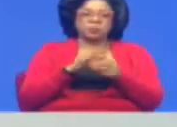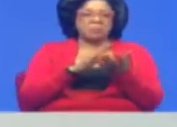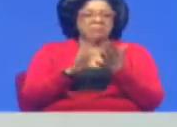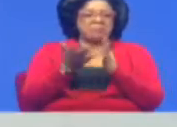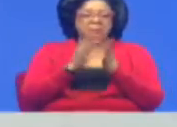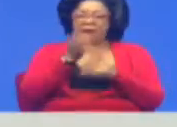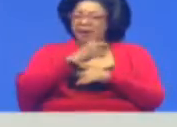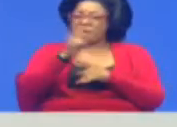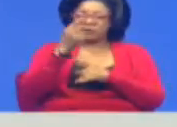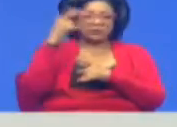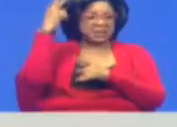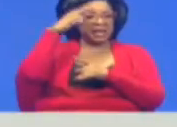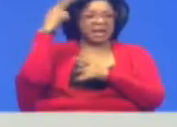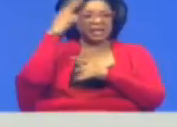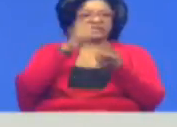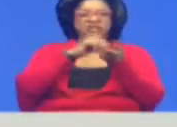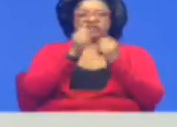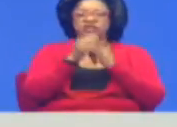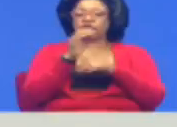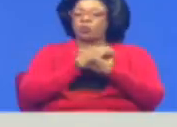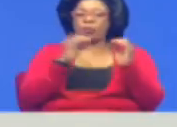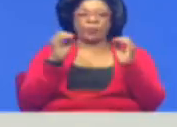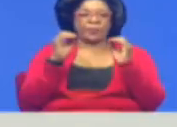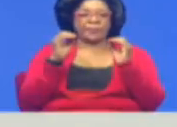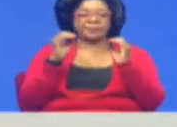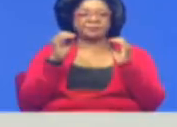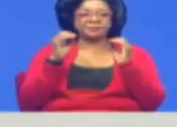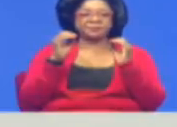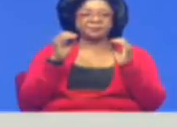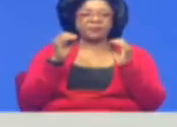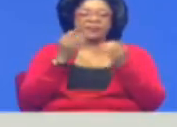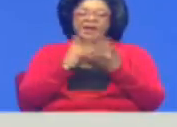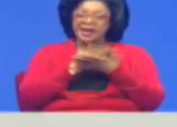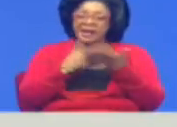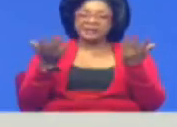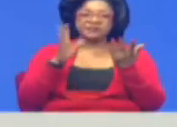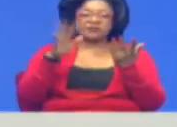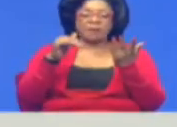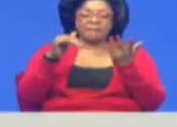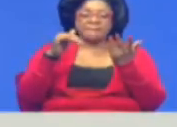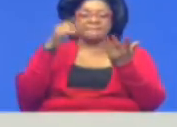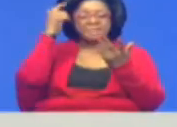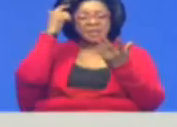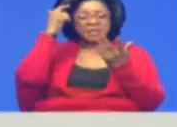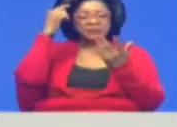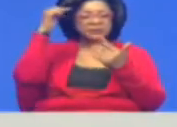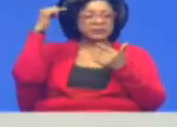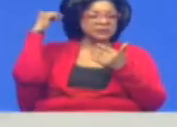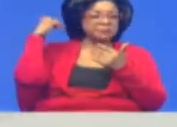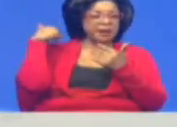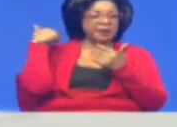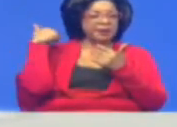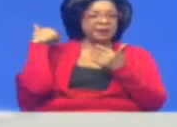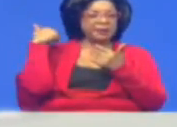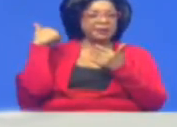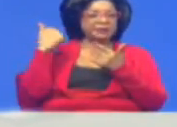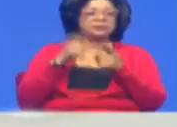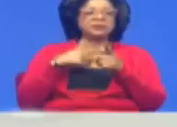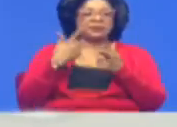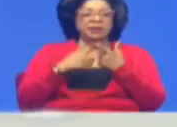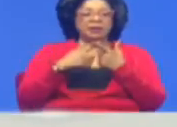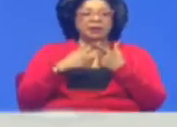any change. When I start from the brain, the spine, then I'm able to